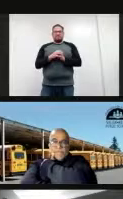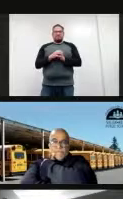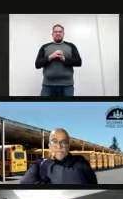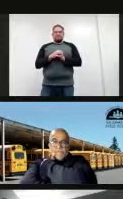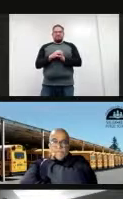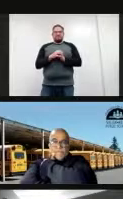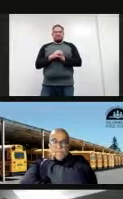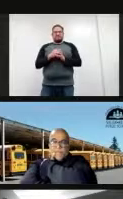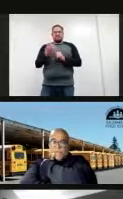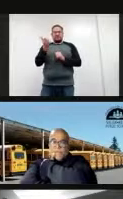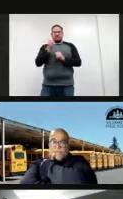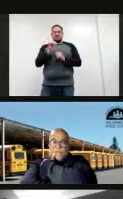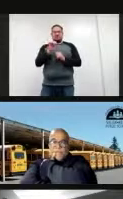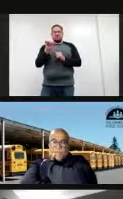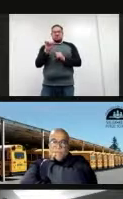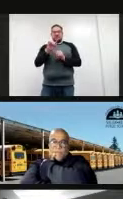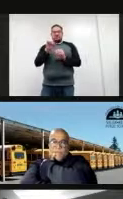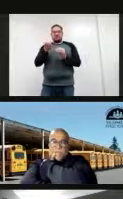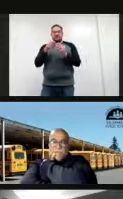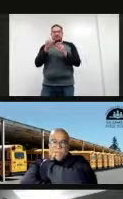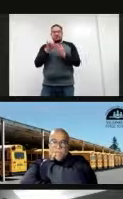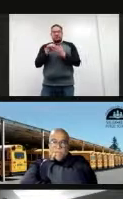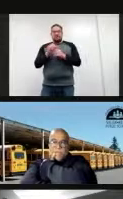Any questions on this?